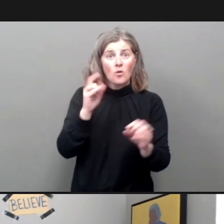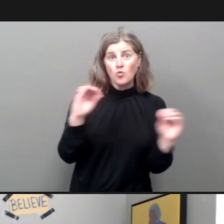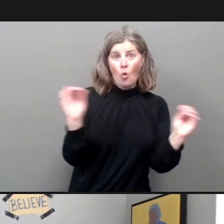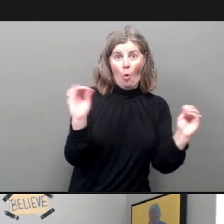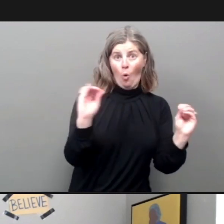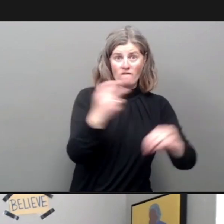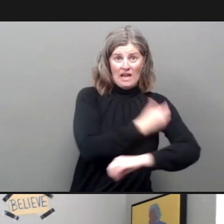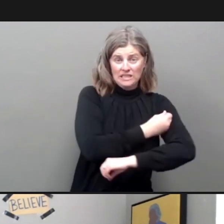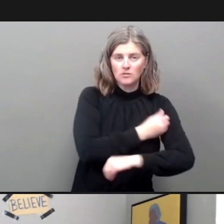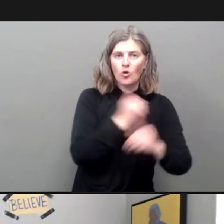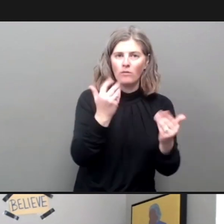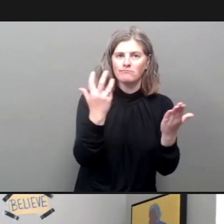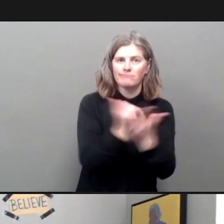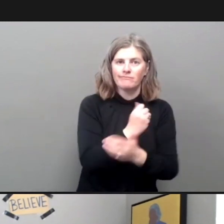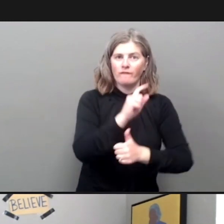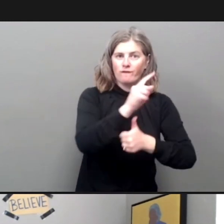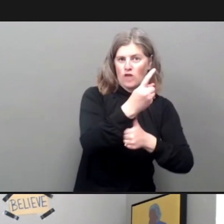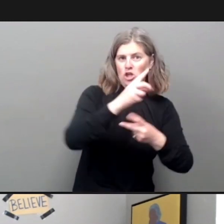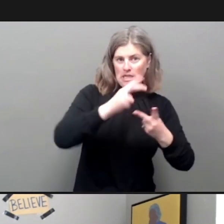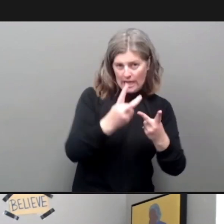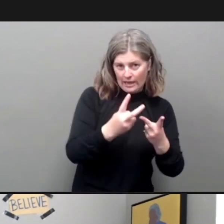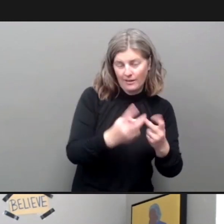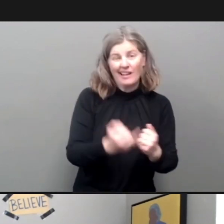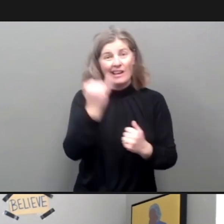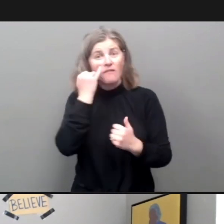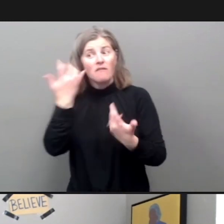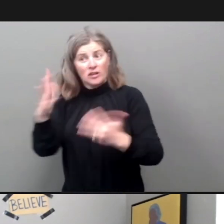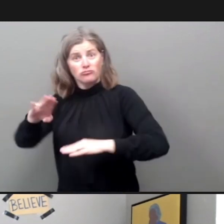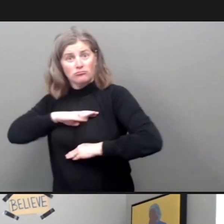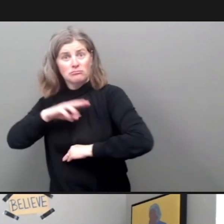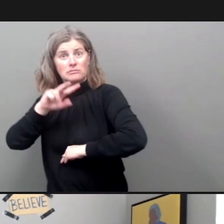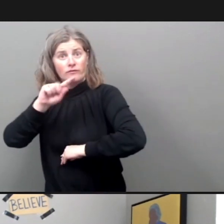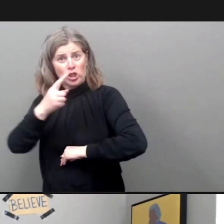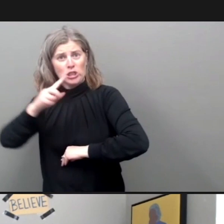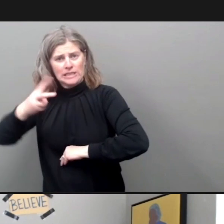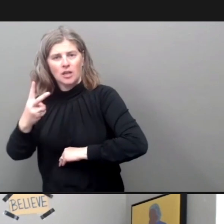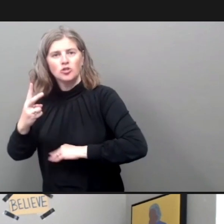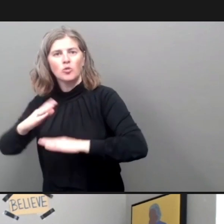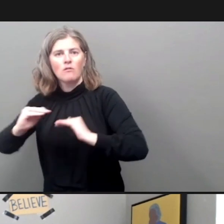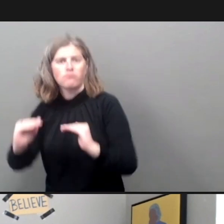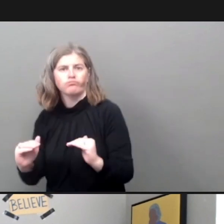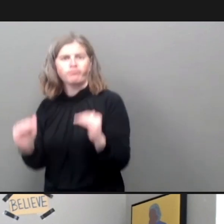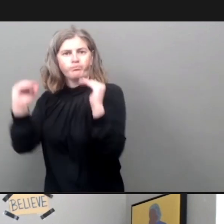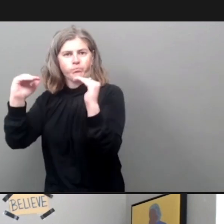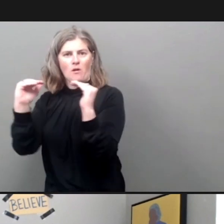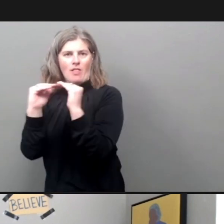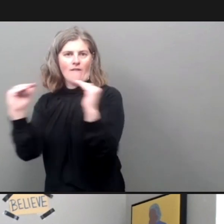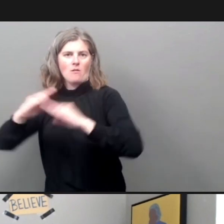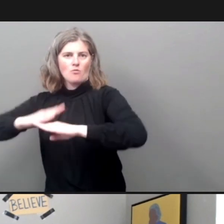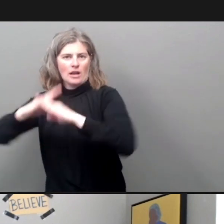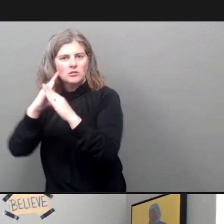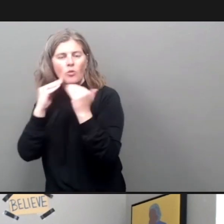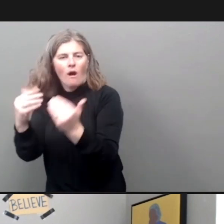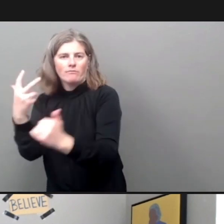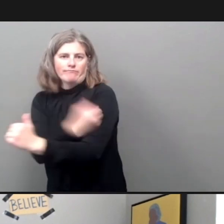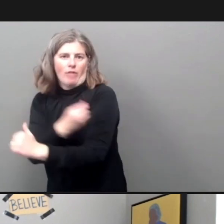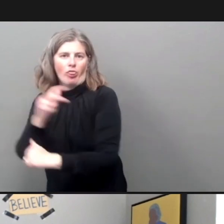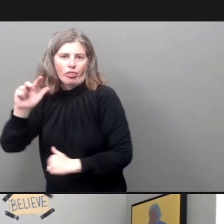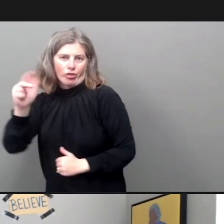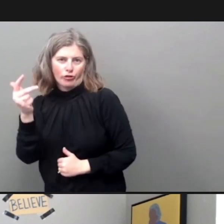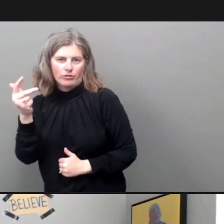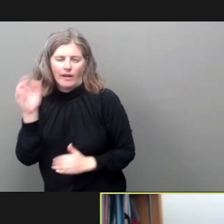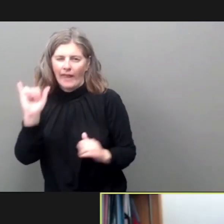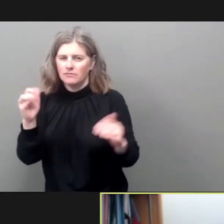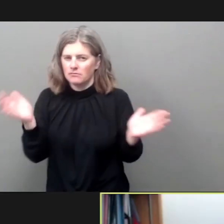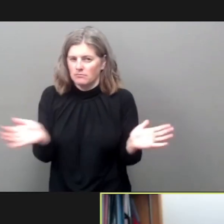vaccinated, to get vaccinated. And then second is to boost your level of protection and get out and get that booster shot. And